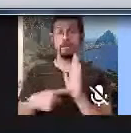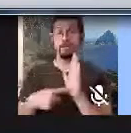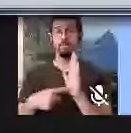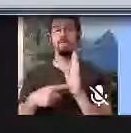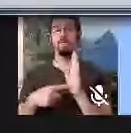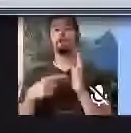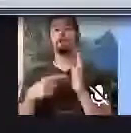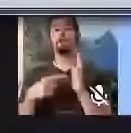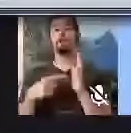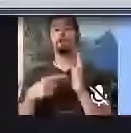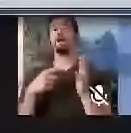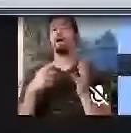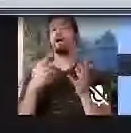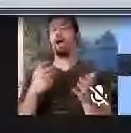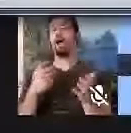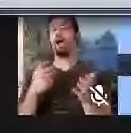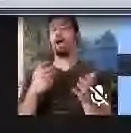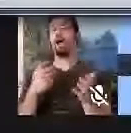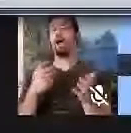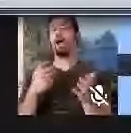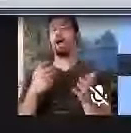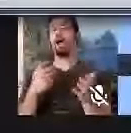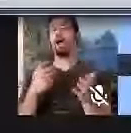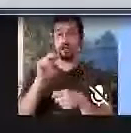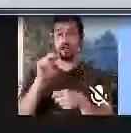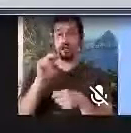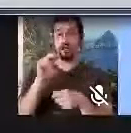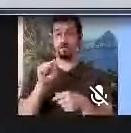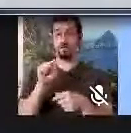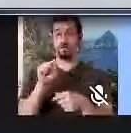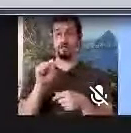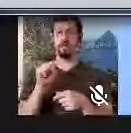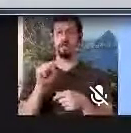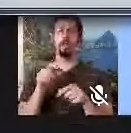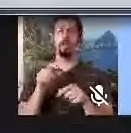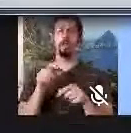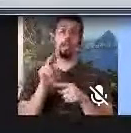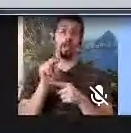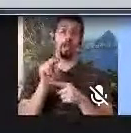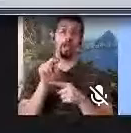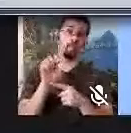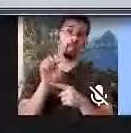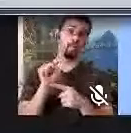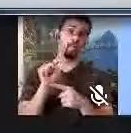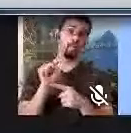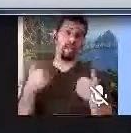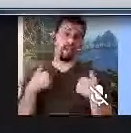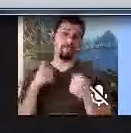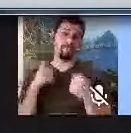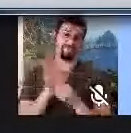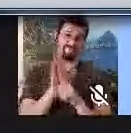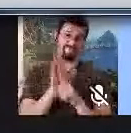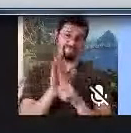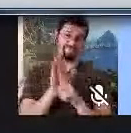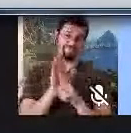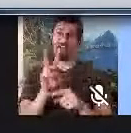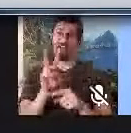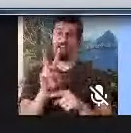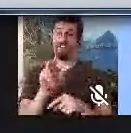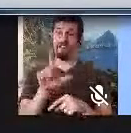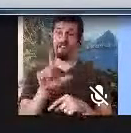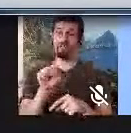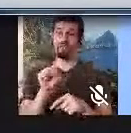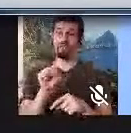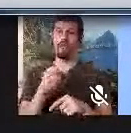included notes and note heads with different rhythmic values, I didn't include a